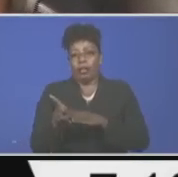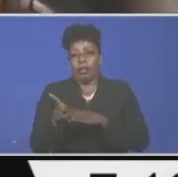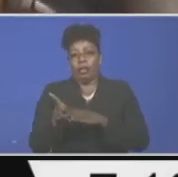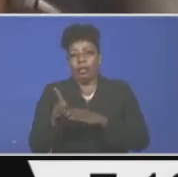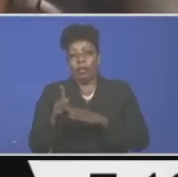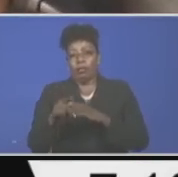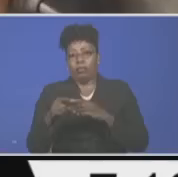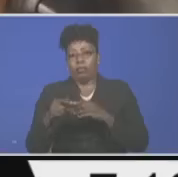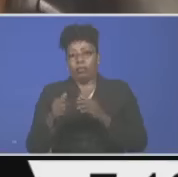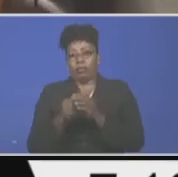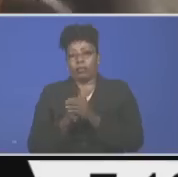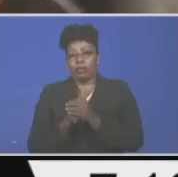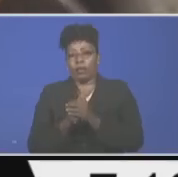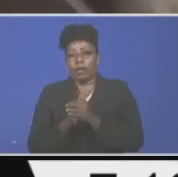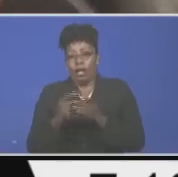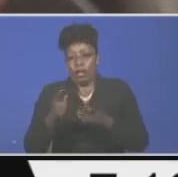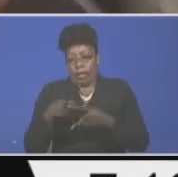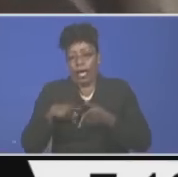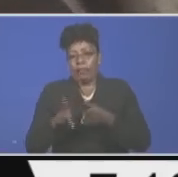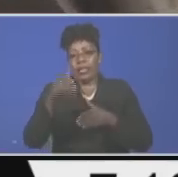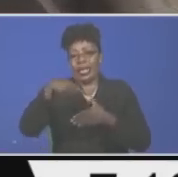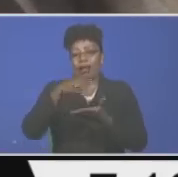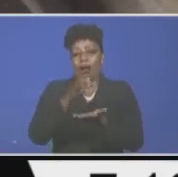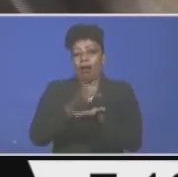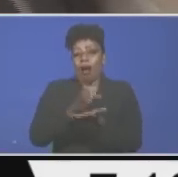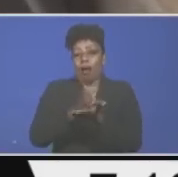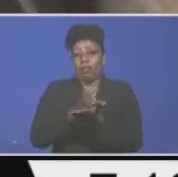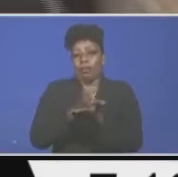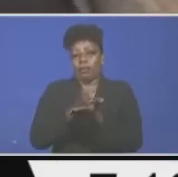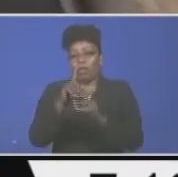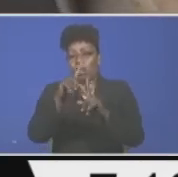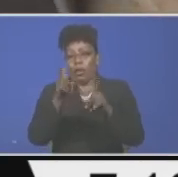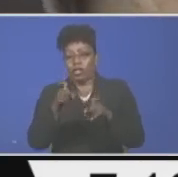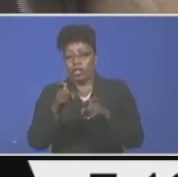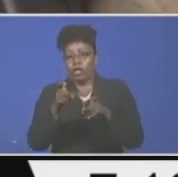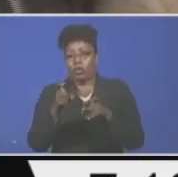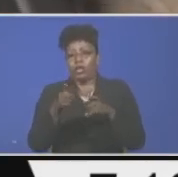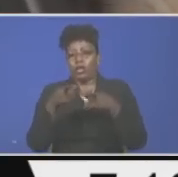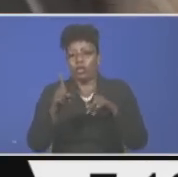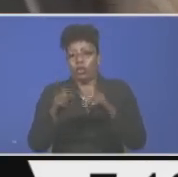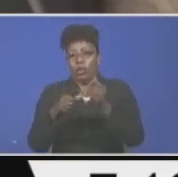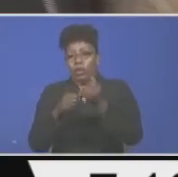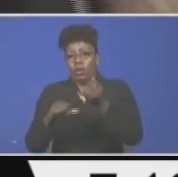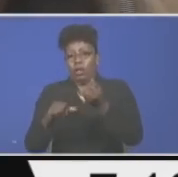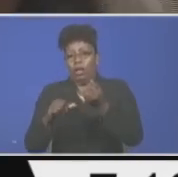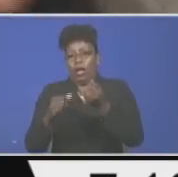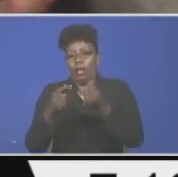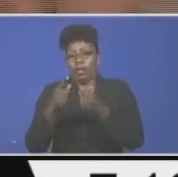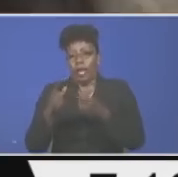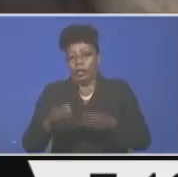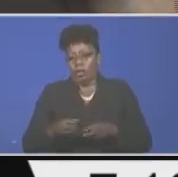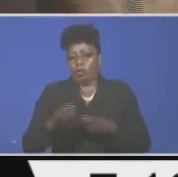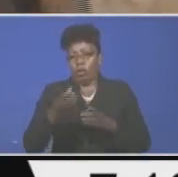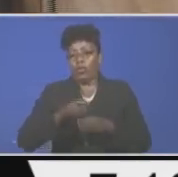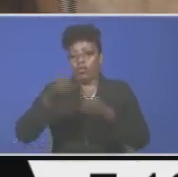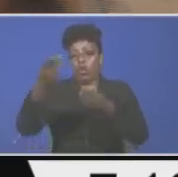in a cup. In a cup? Yeah. And so where do you do the number? I straight up to the window.